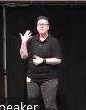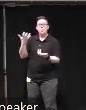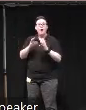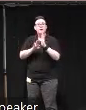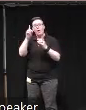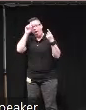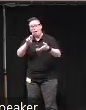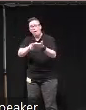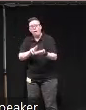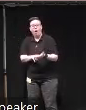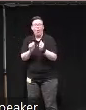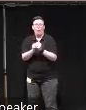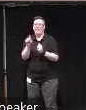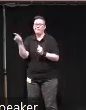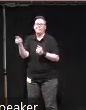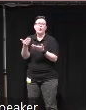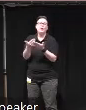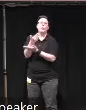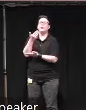with some of these newer